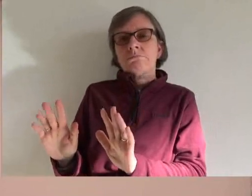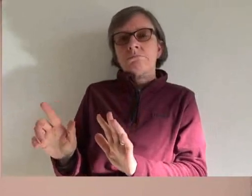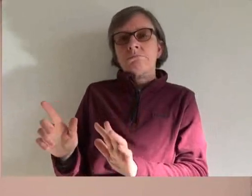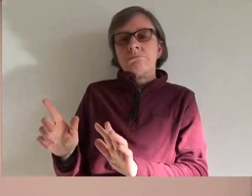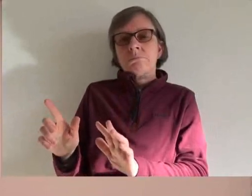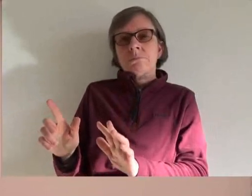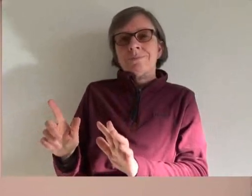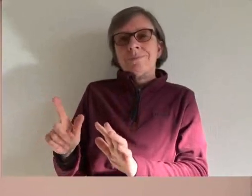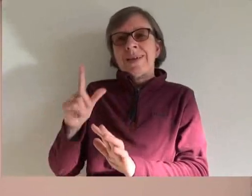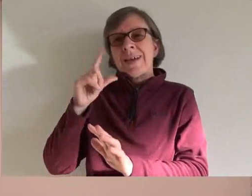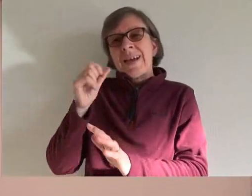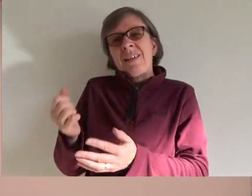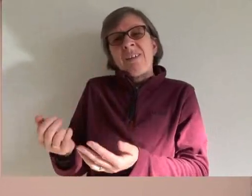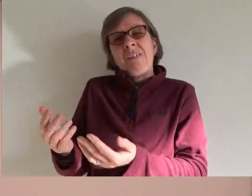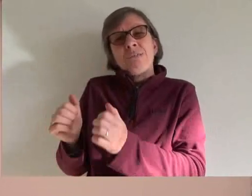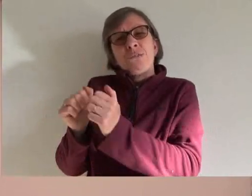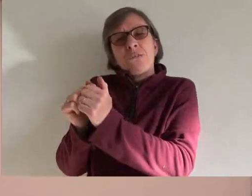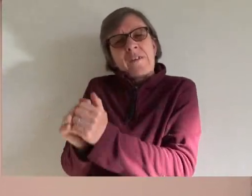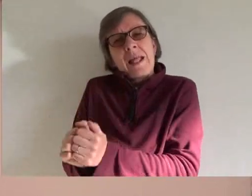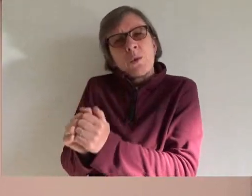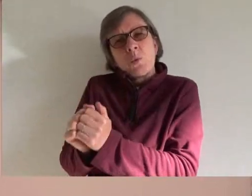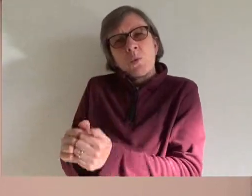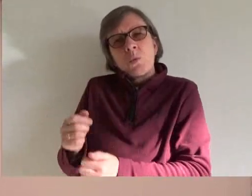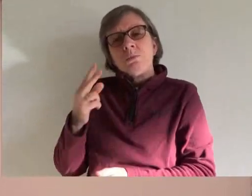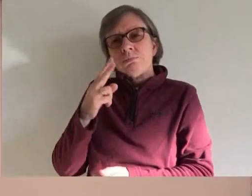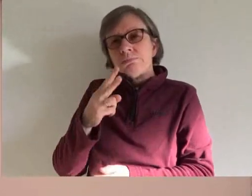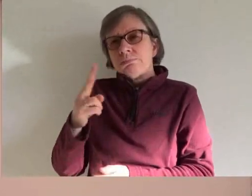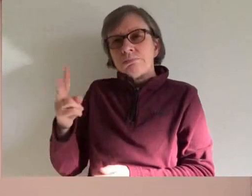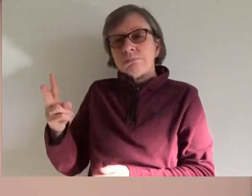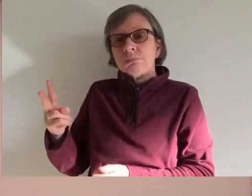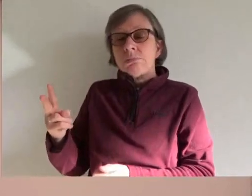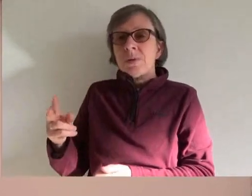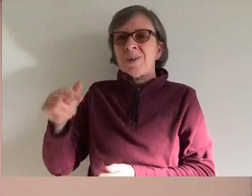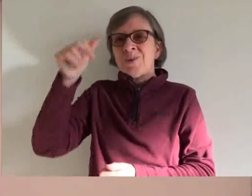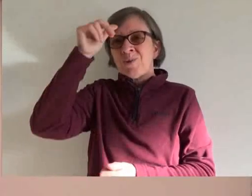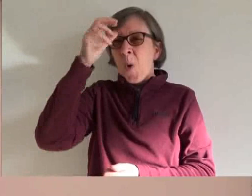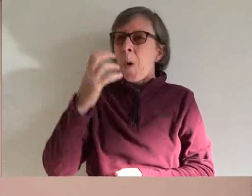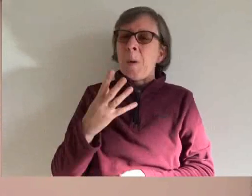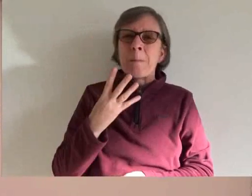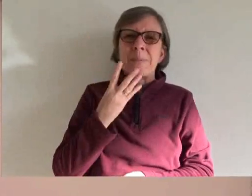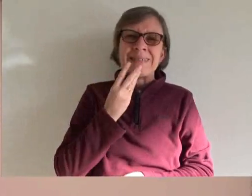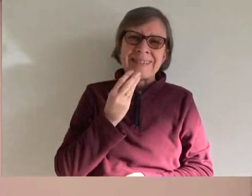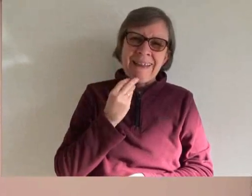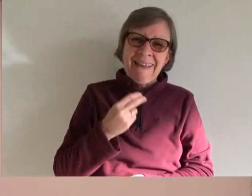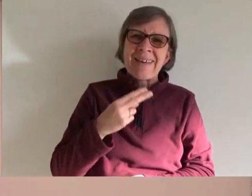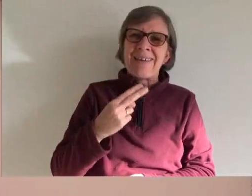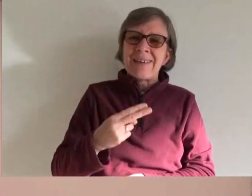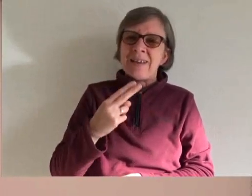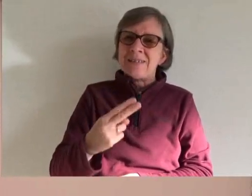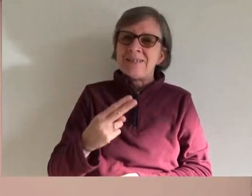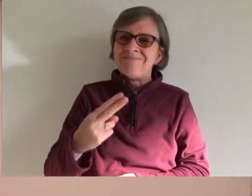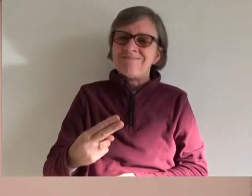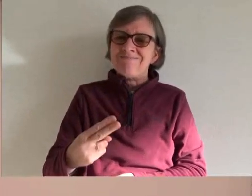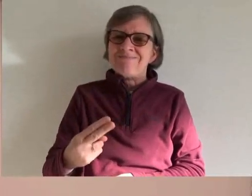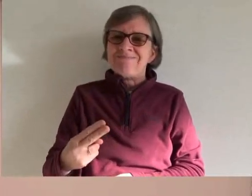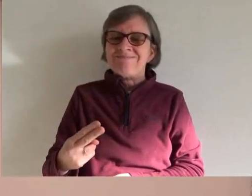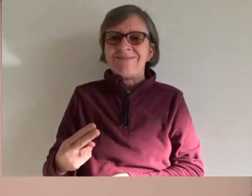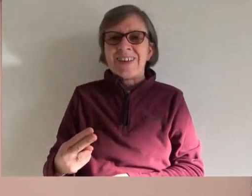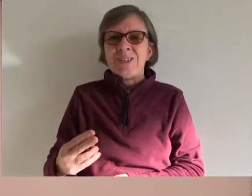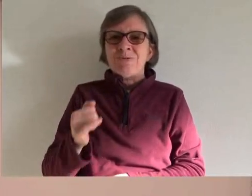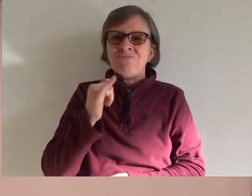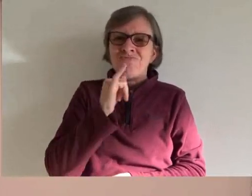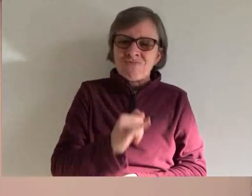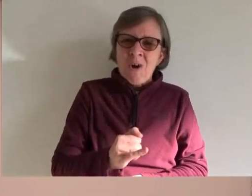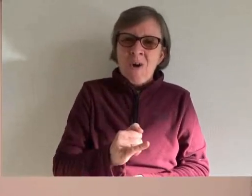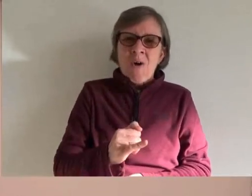know, as sinners, even Christians, at times we walk in the dark, don't we? I know that I do. Don't do the things that God wants